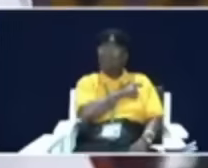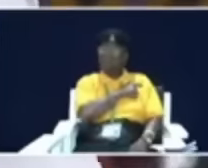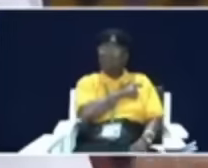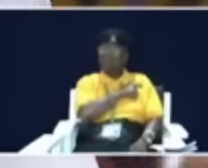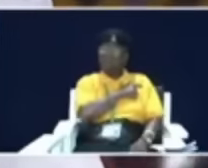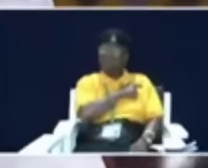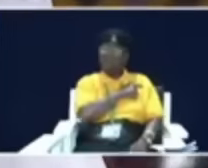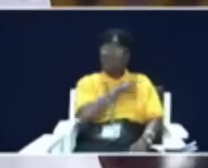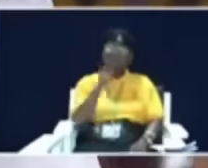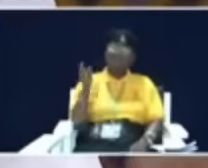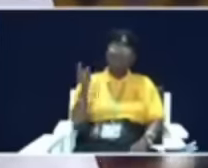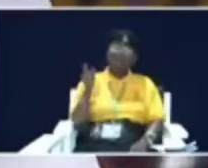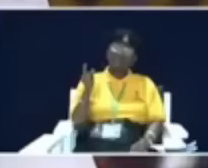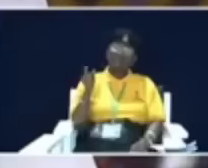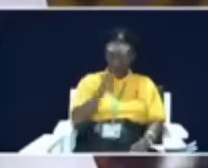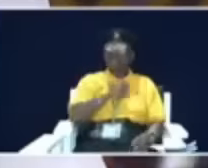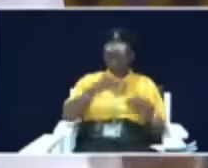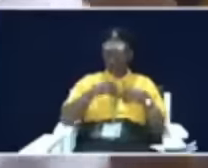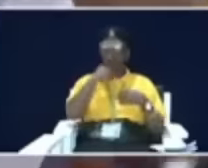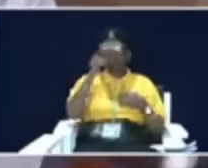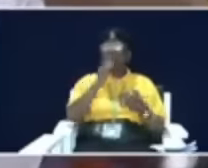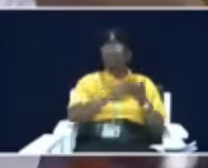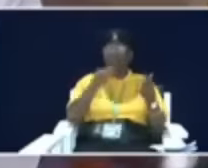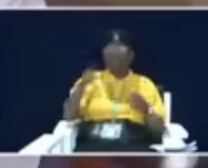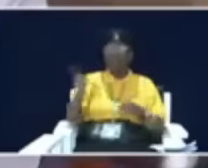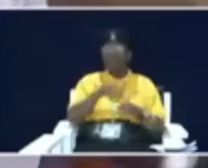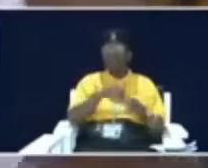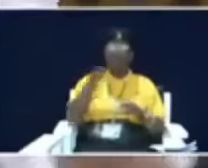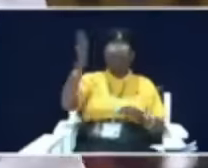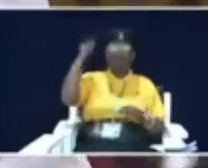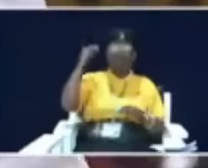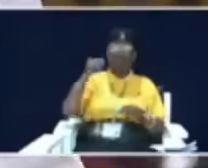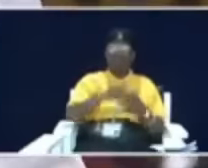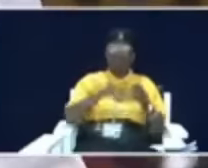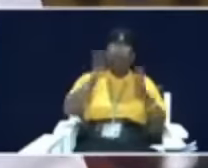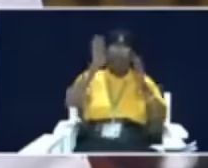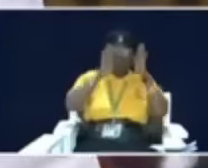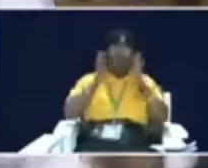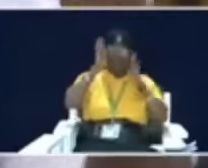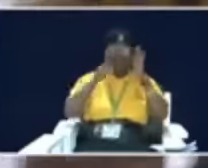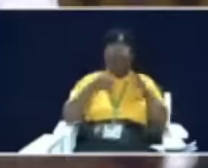And you know, I've told some of you in the past, what embarrassed me most